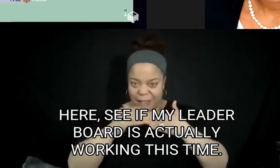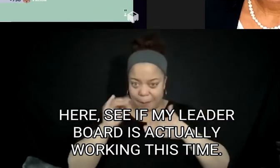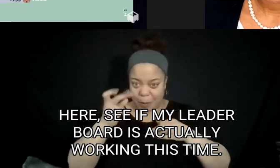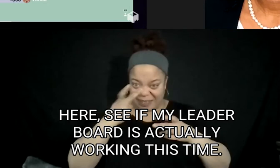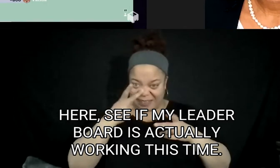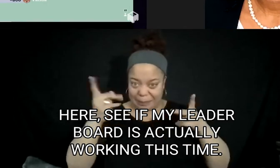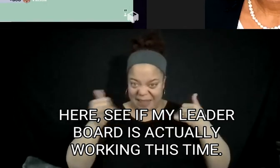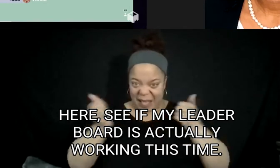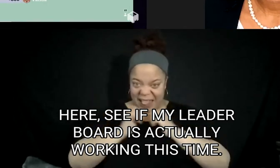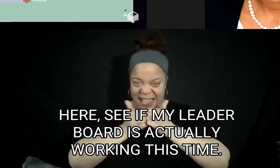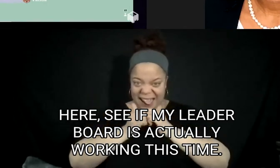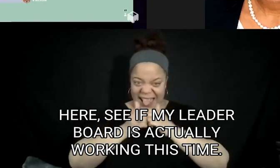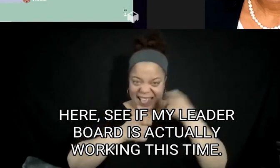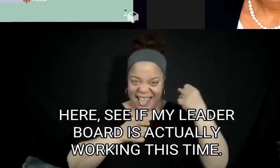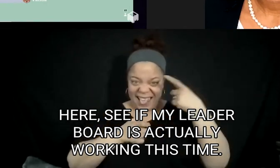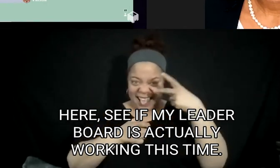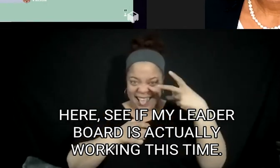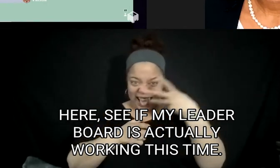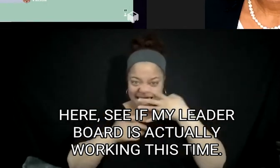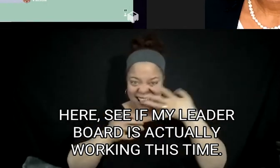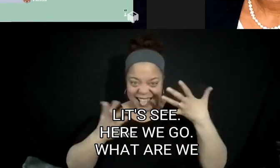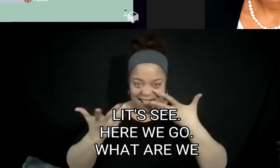What are we seeing? All right, now.